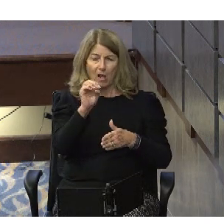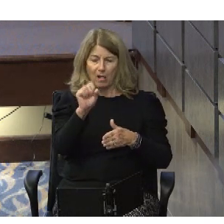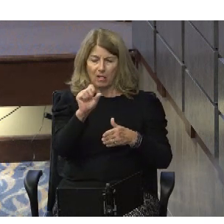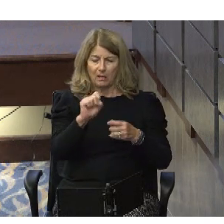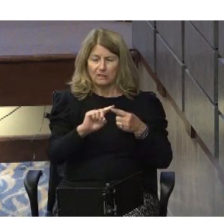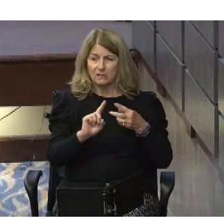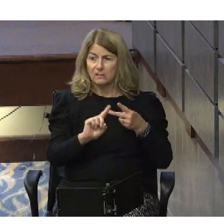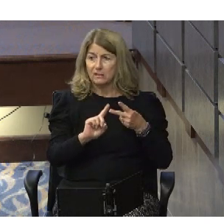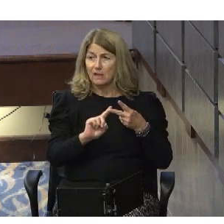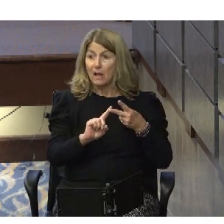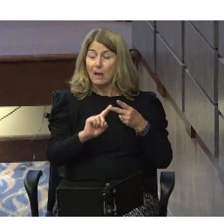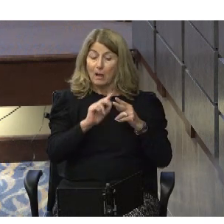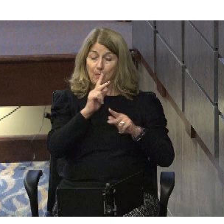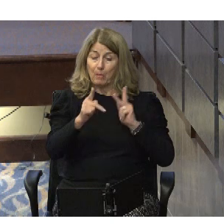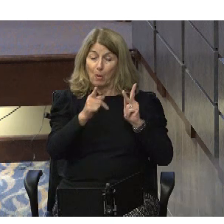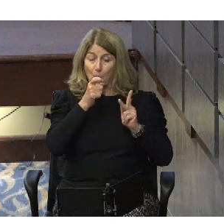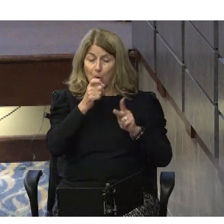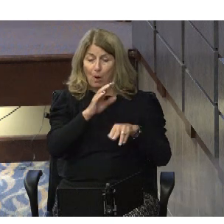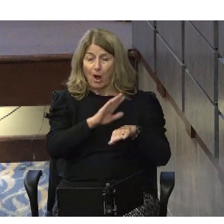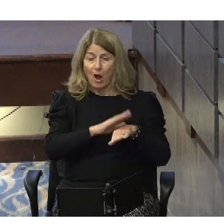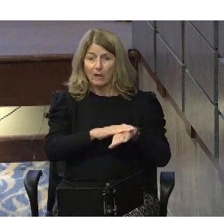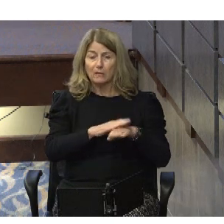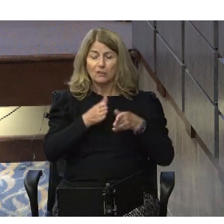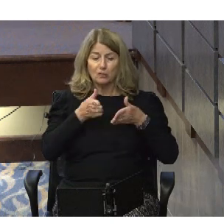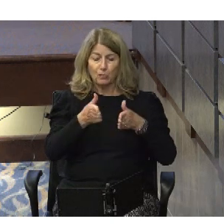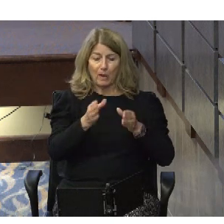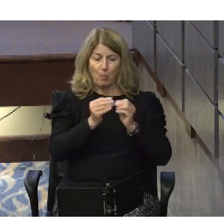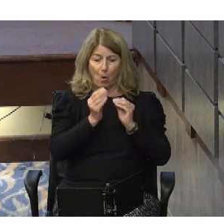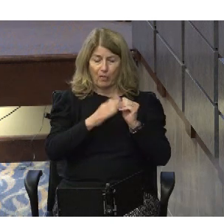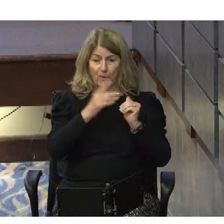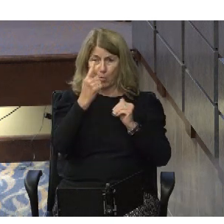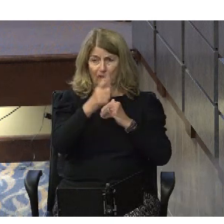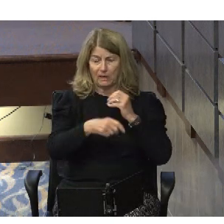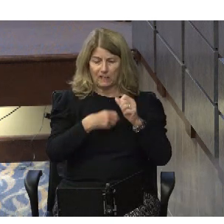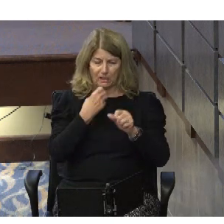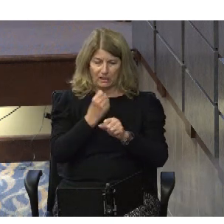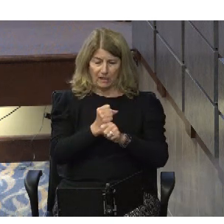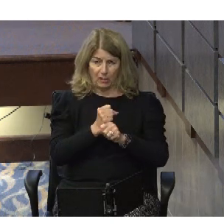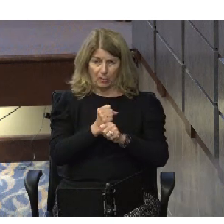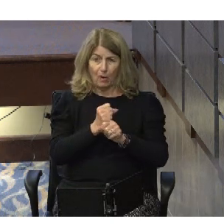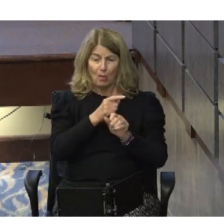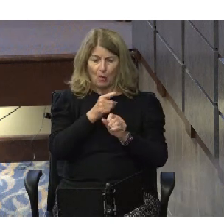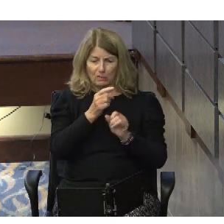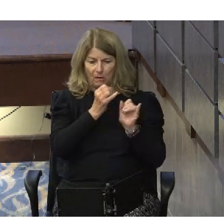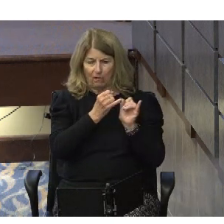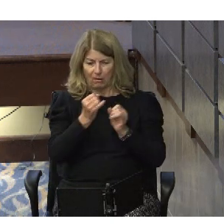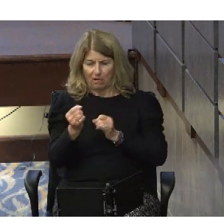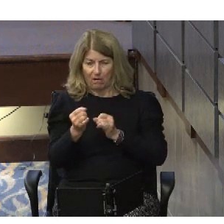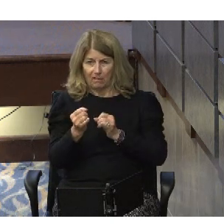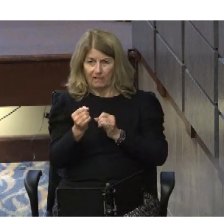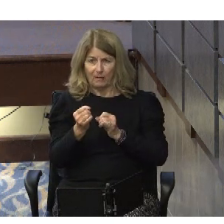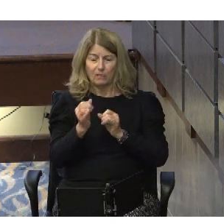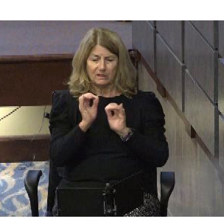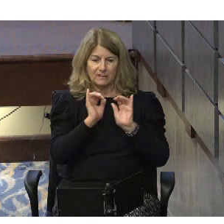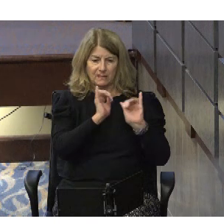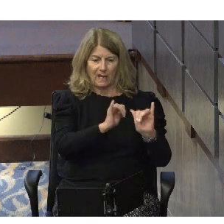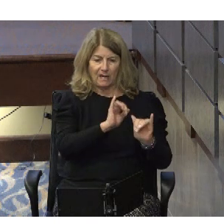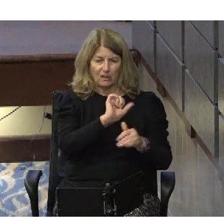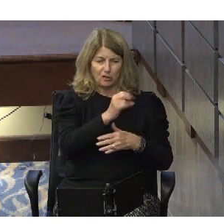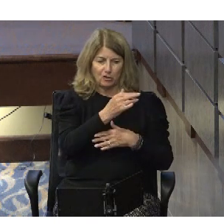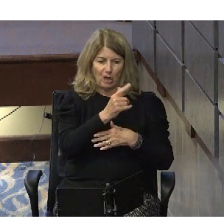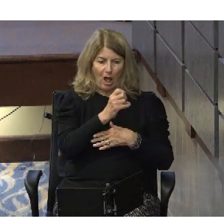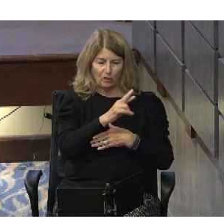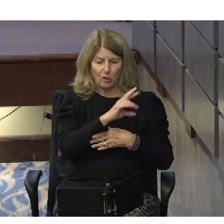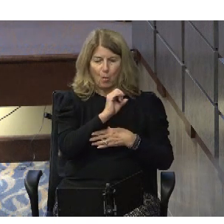insecure, those who have been on the streets for more than 1 year in our county. These individuals have either stayed in a shelter, a motel, or have been camping out in